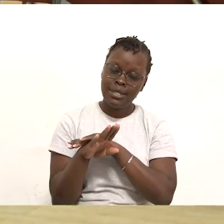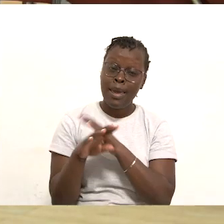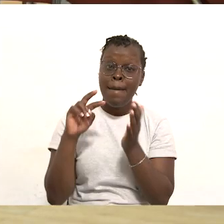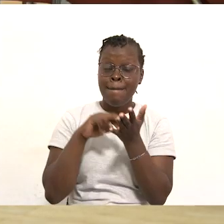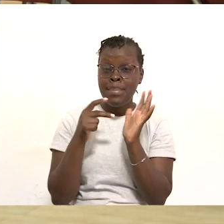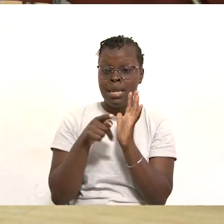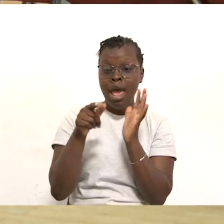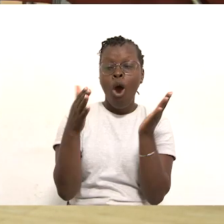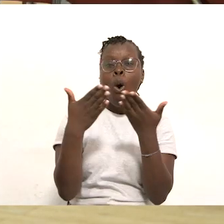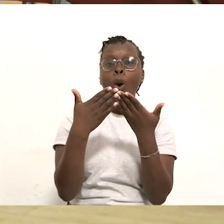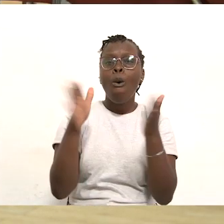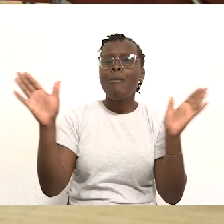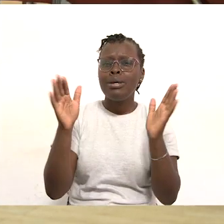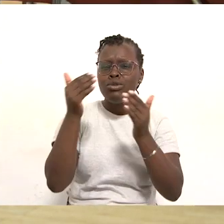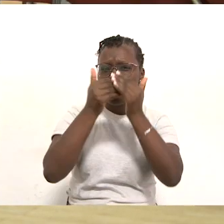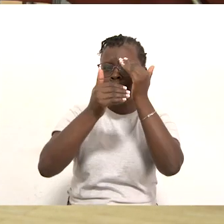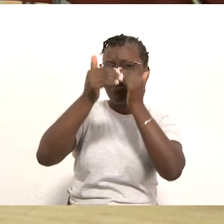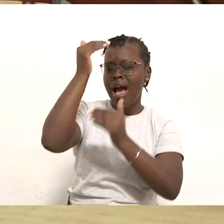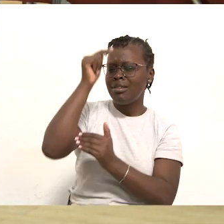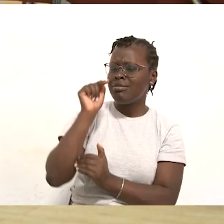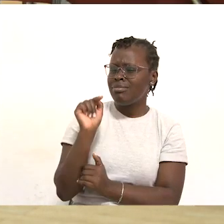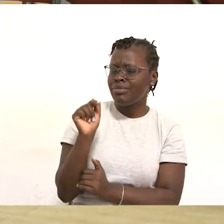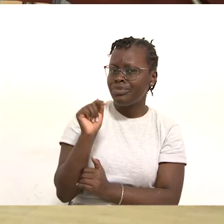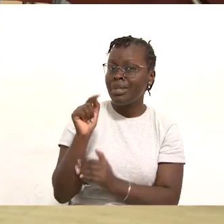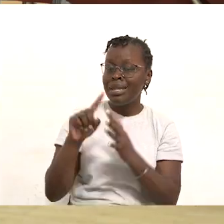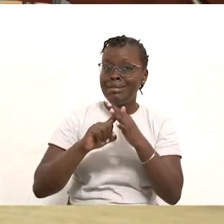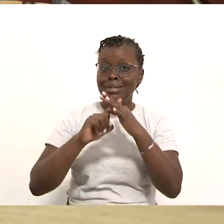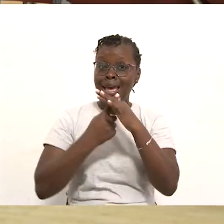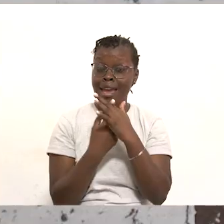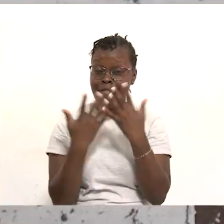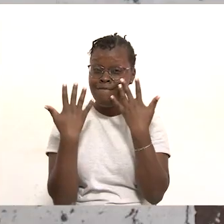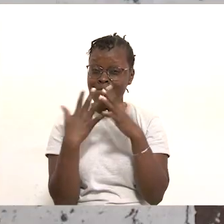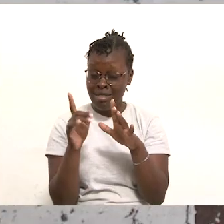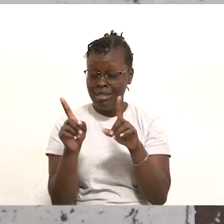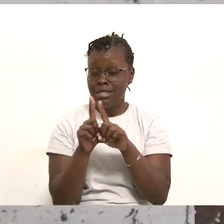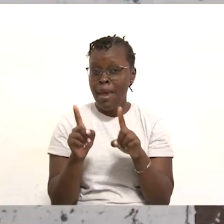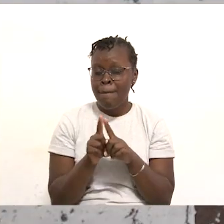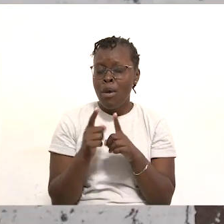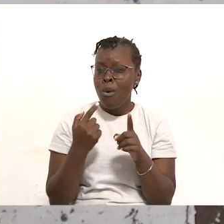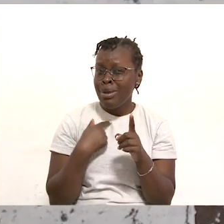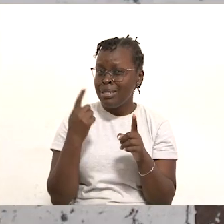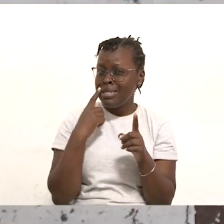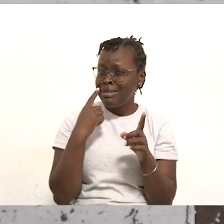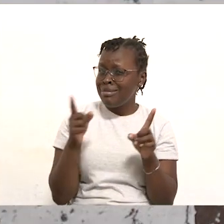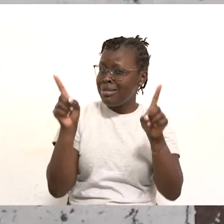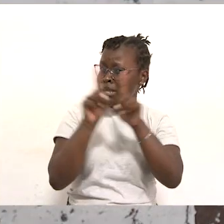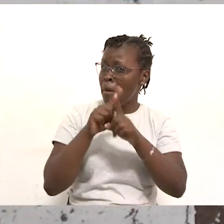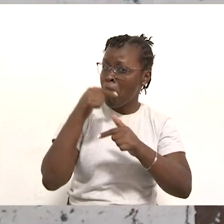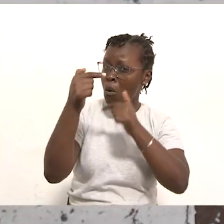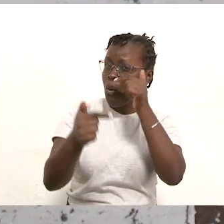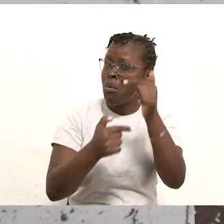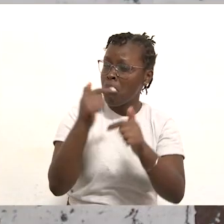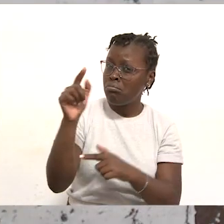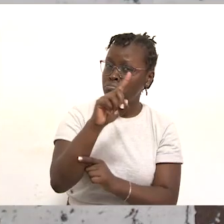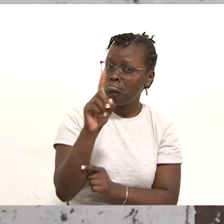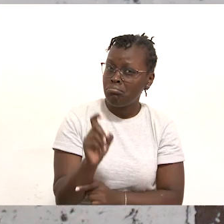the Open University, Dr. Juma, began enrolling students last year, the end of last year. Will we see a similar model roll out for levels